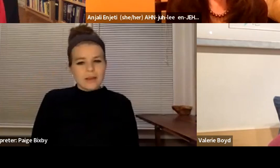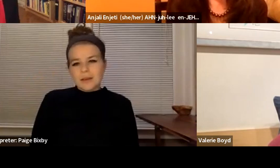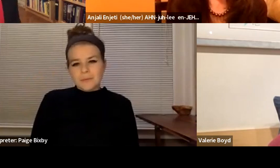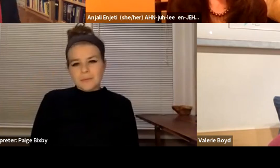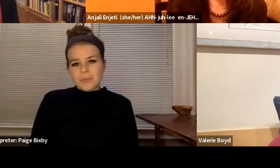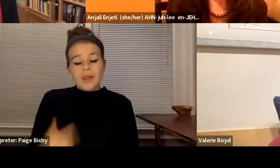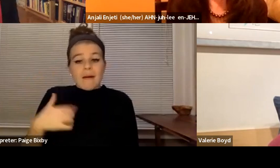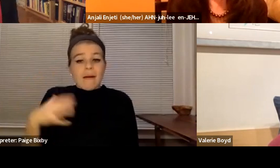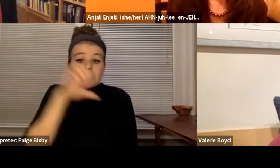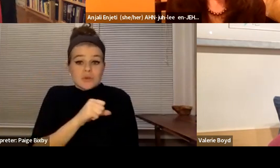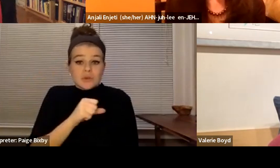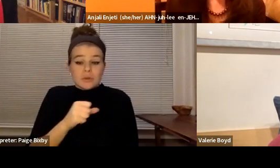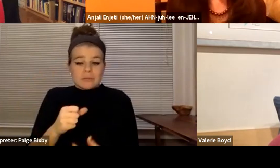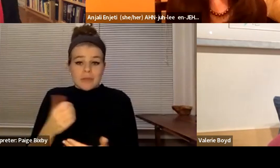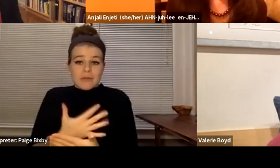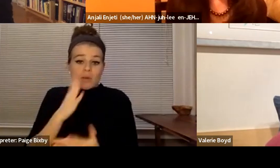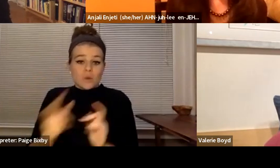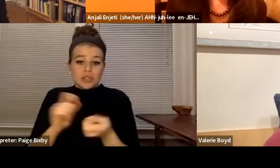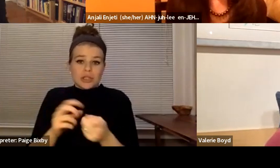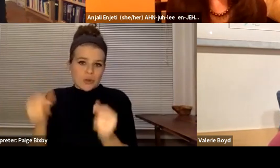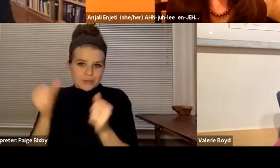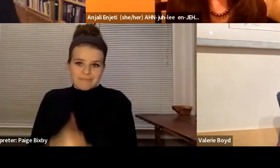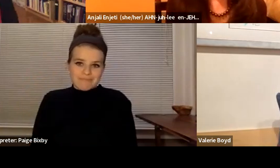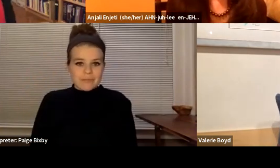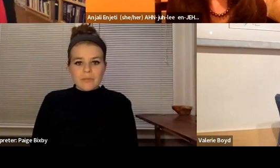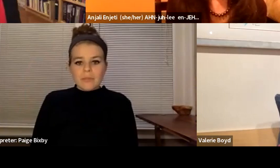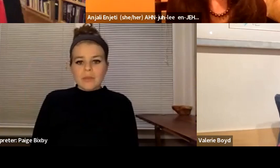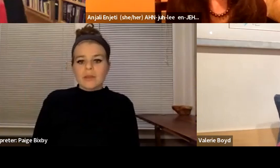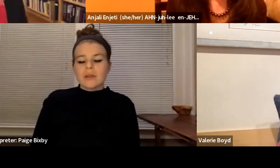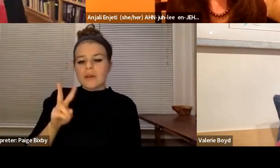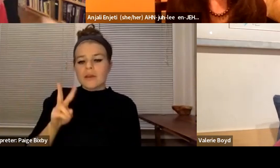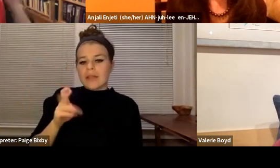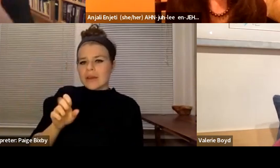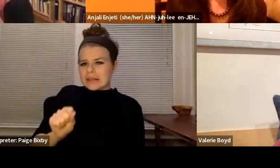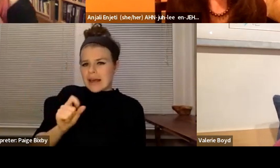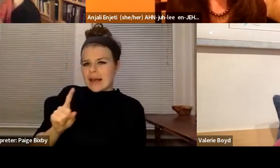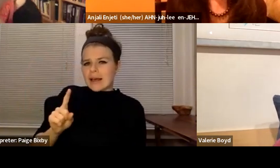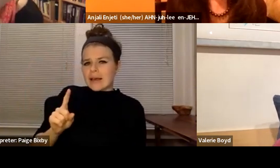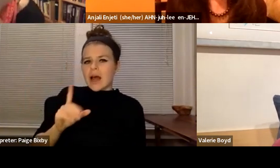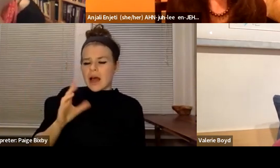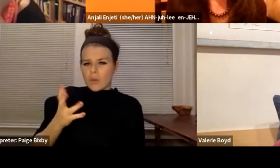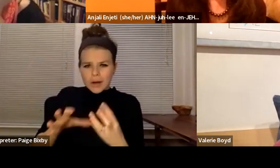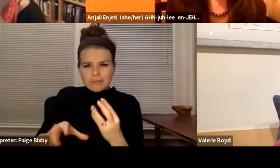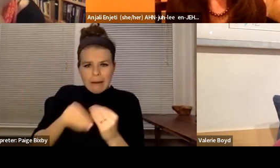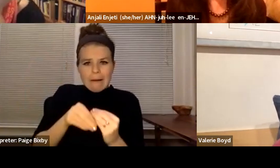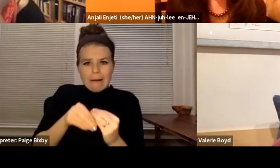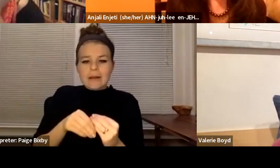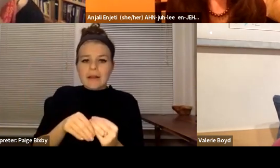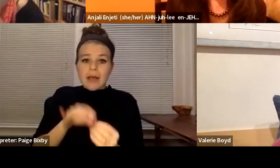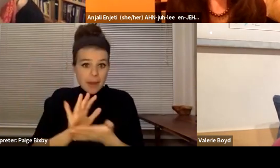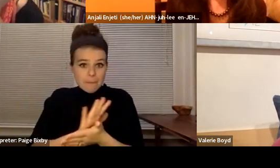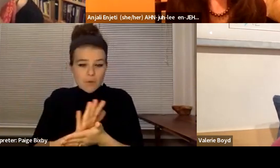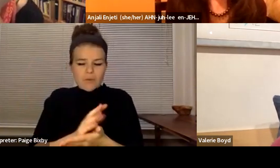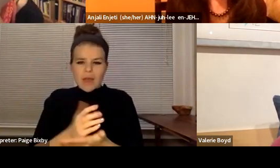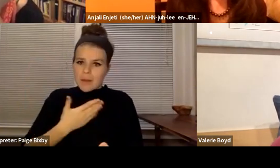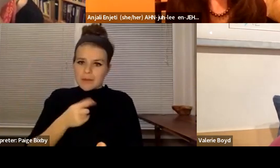I assumed that things would change more. Yeah, but I want to just jump in, Sejal, and say that movie, I'm glad you brought that up, because it was one of